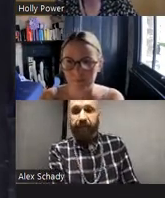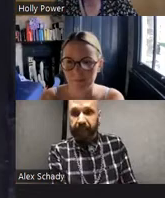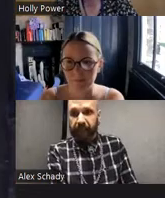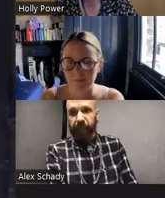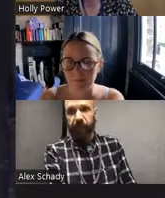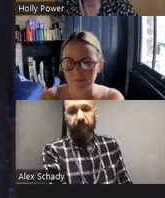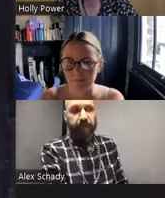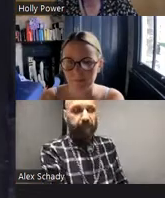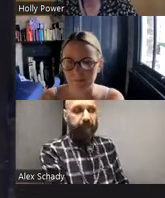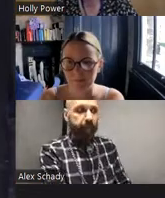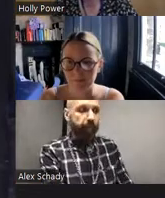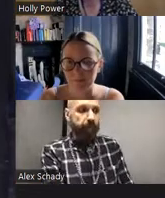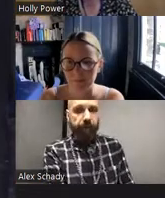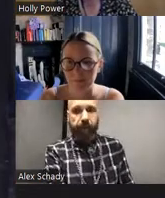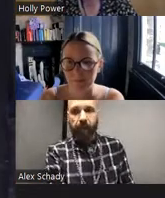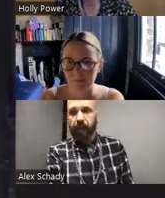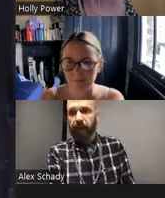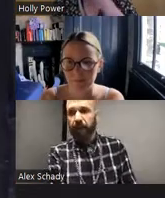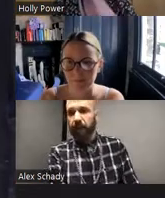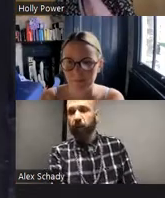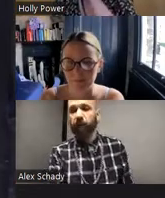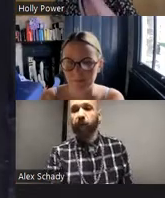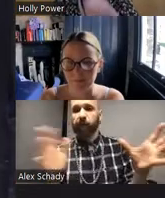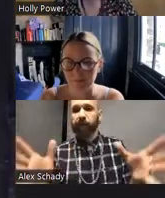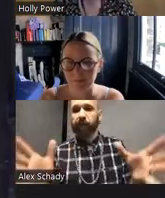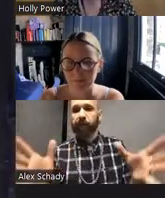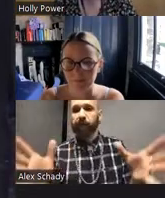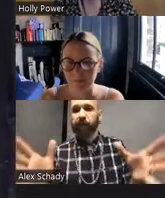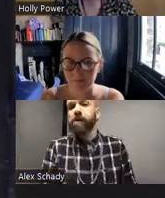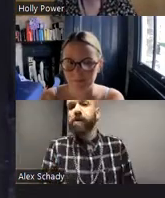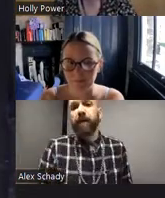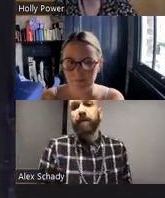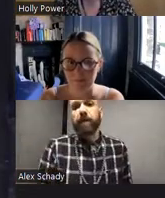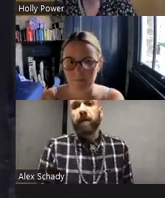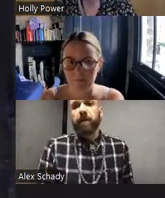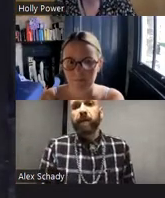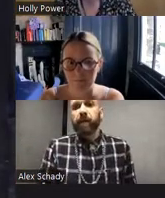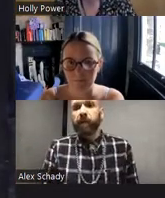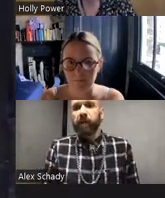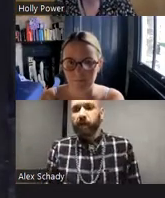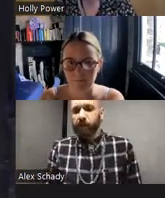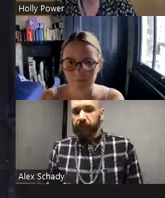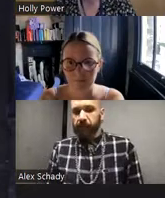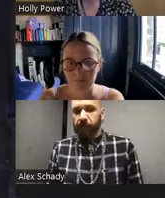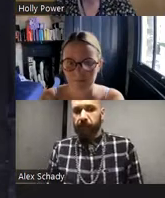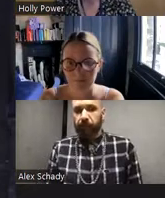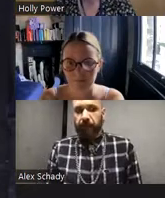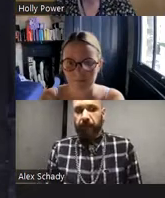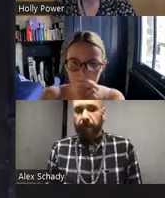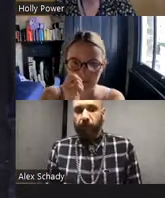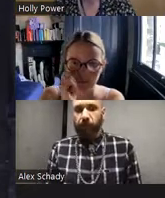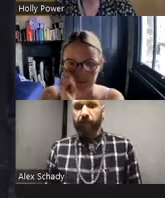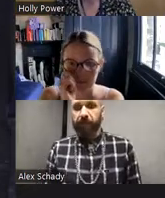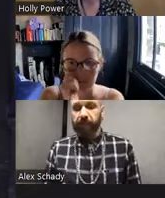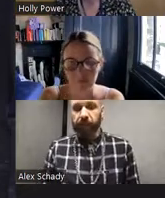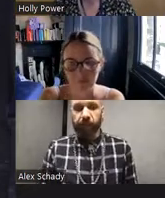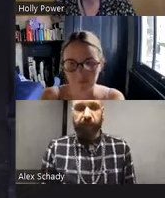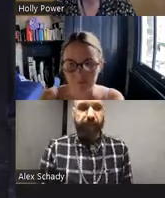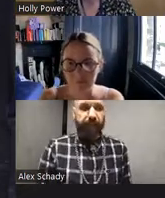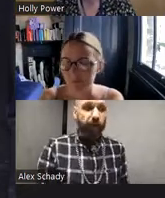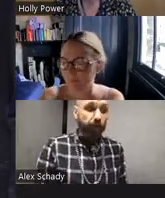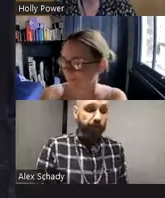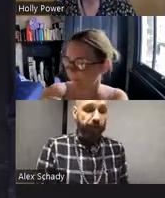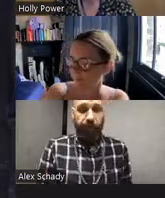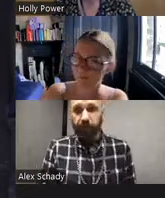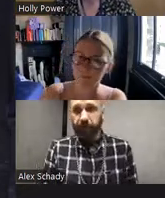We didn't have experience at Central St. Martin's working with this particular group. And so there was a little bit of trepidation at